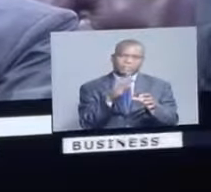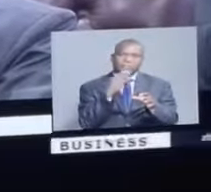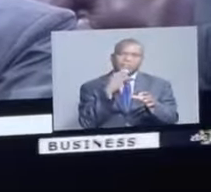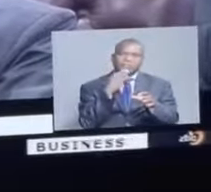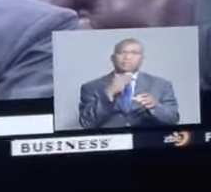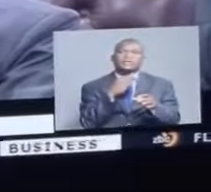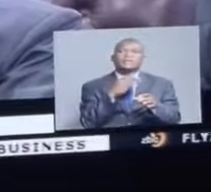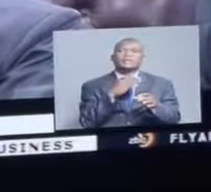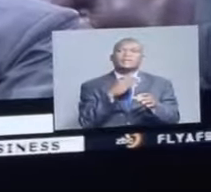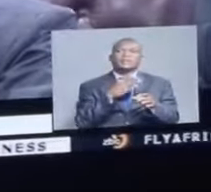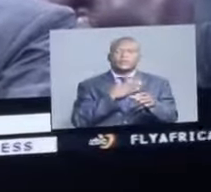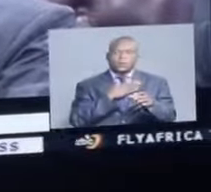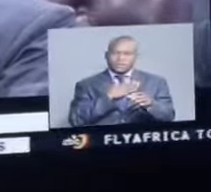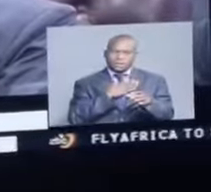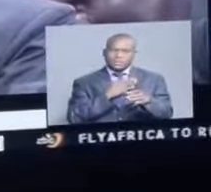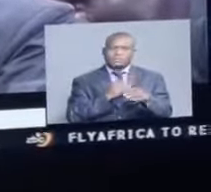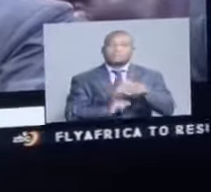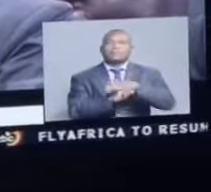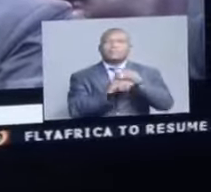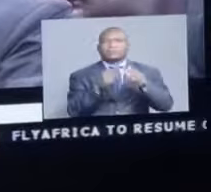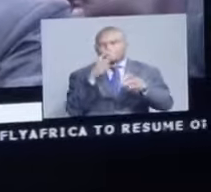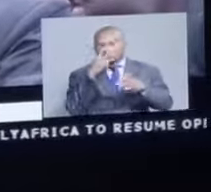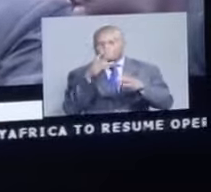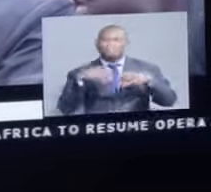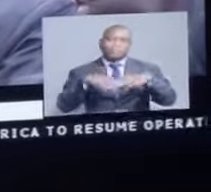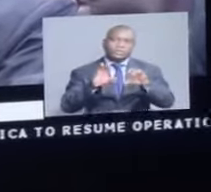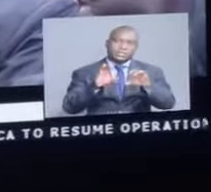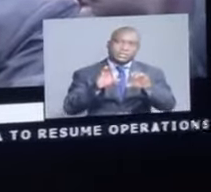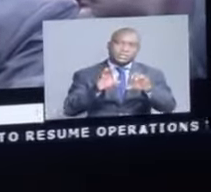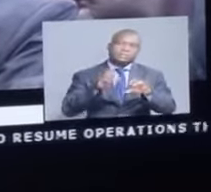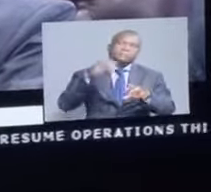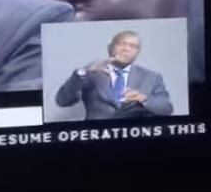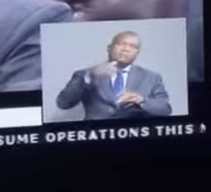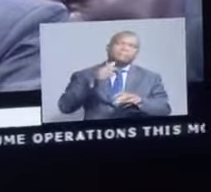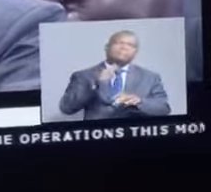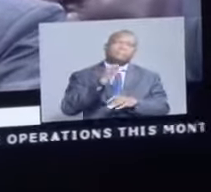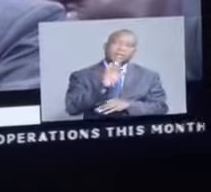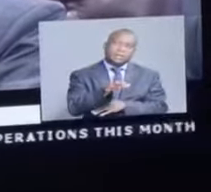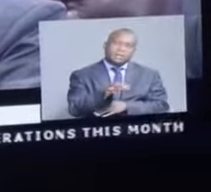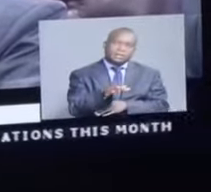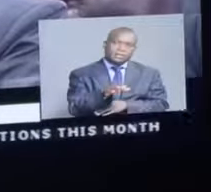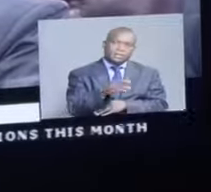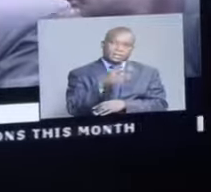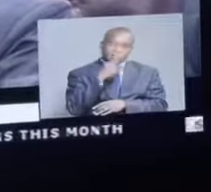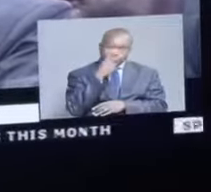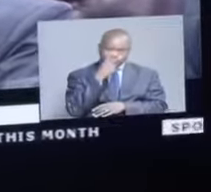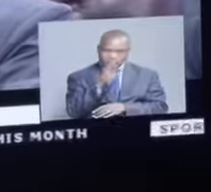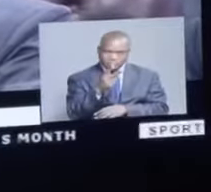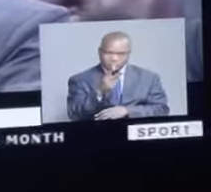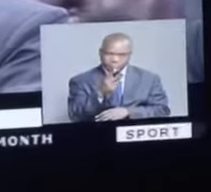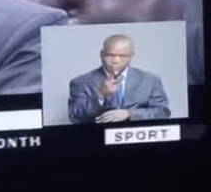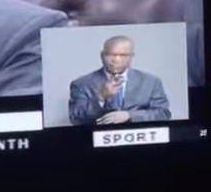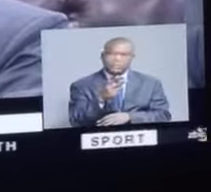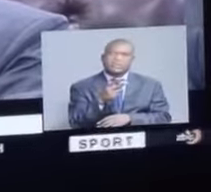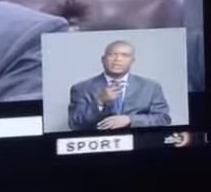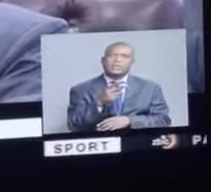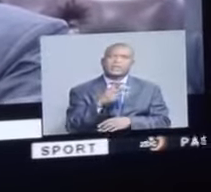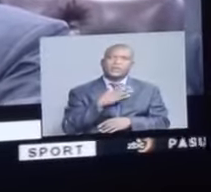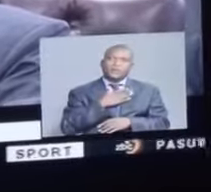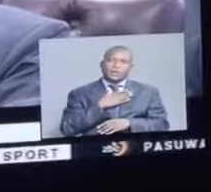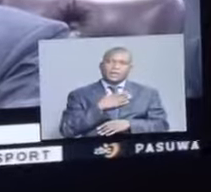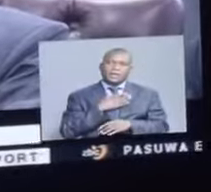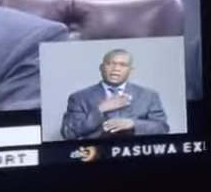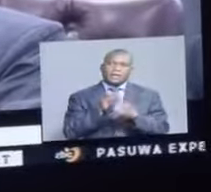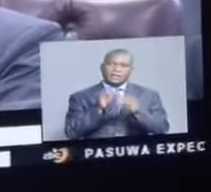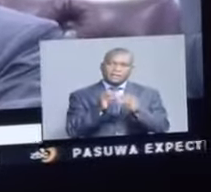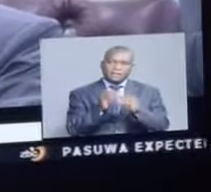will definitely see that we are fully satisfied. As you have said, sir, we are good at we have a lot of